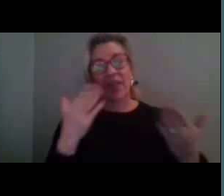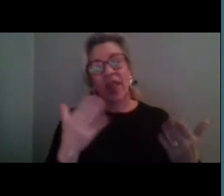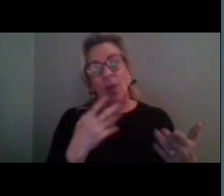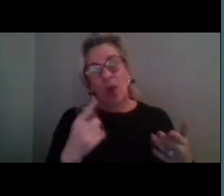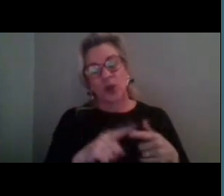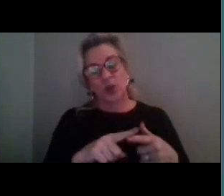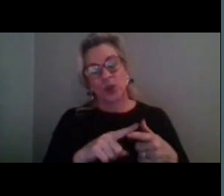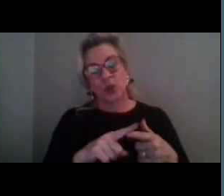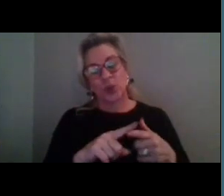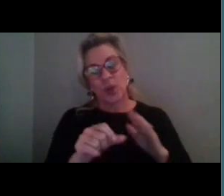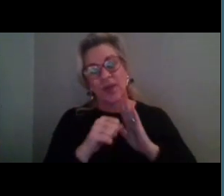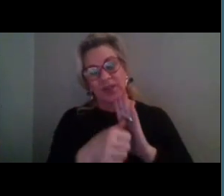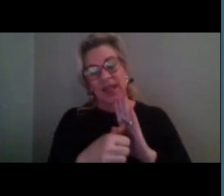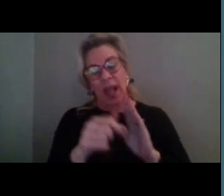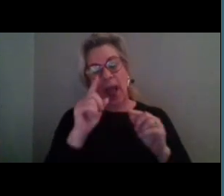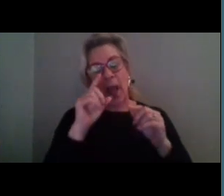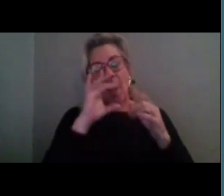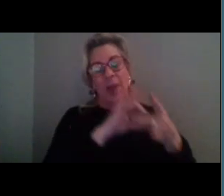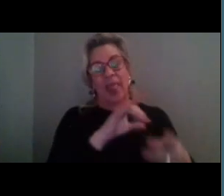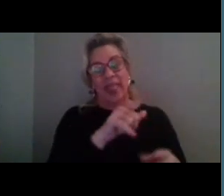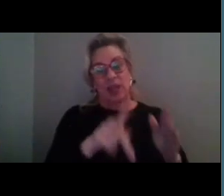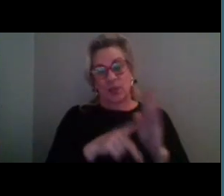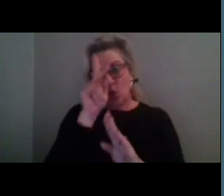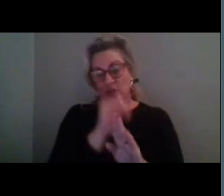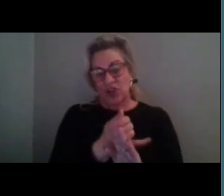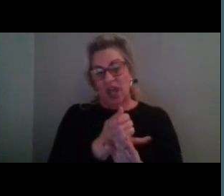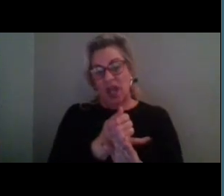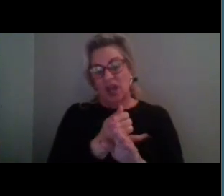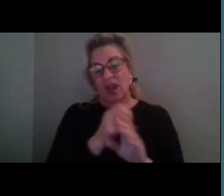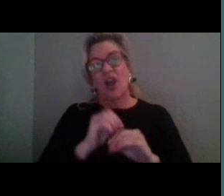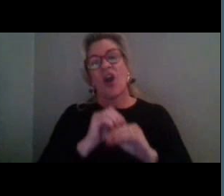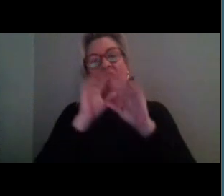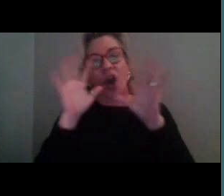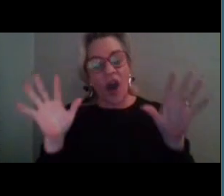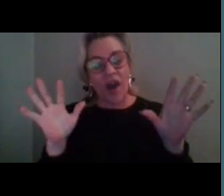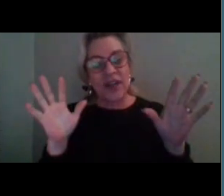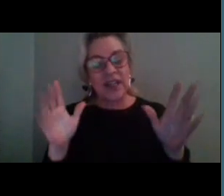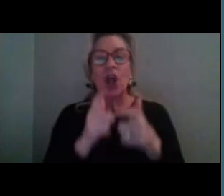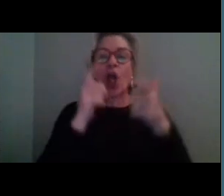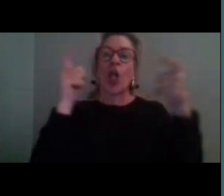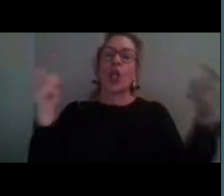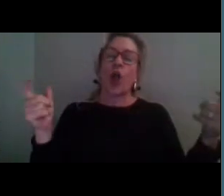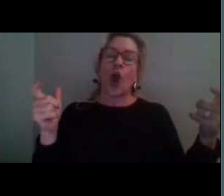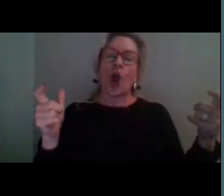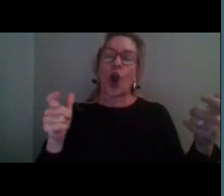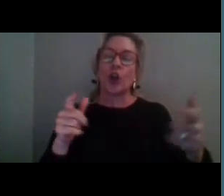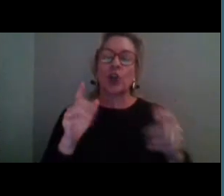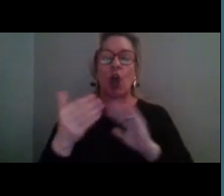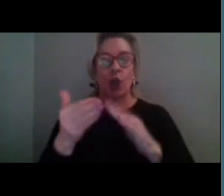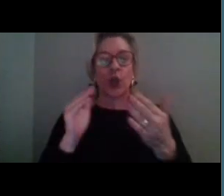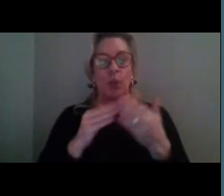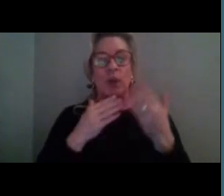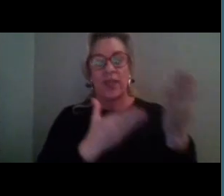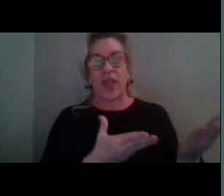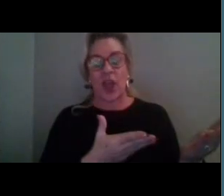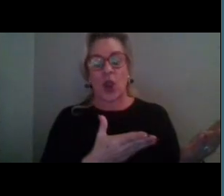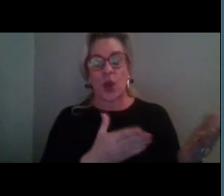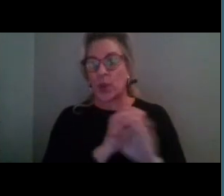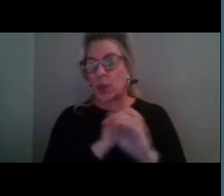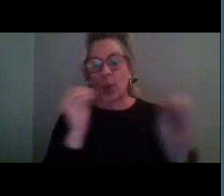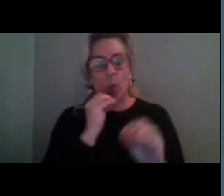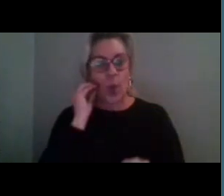to highlight about this project is there's obviously a very large unhoused community there. And the